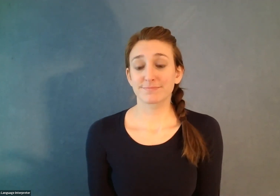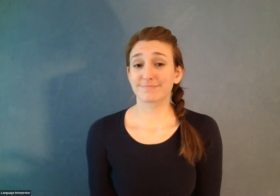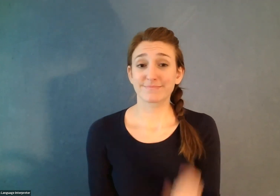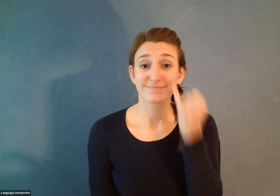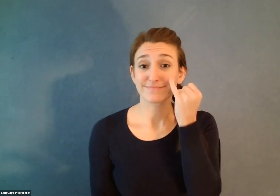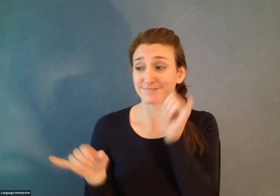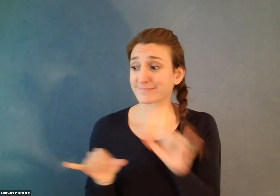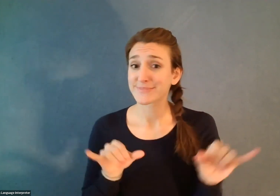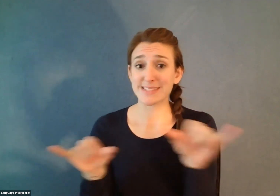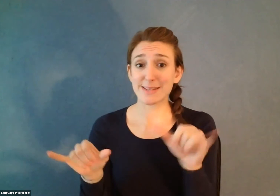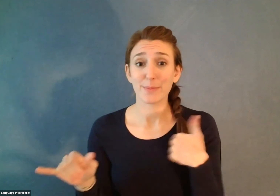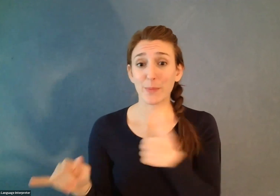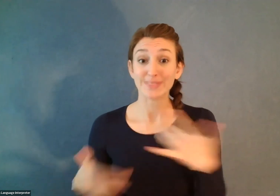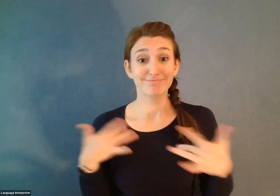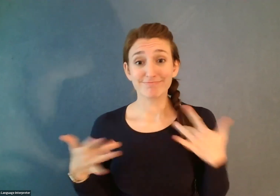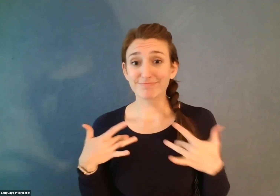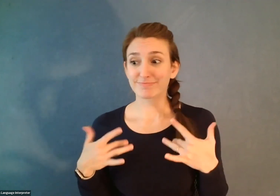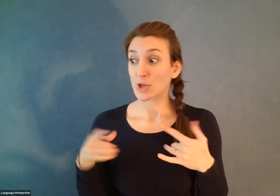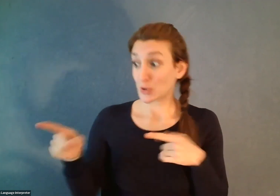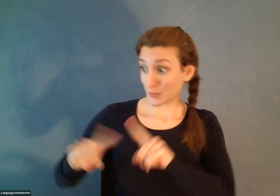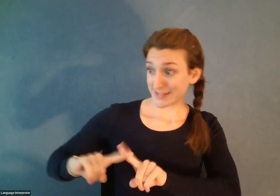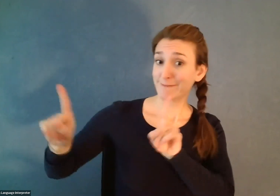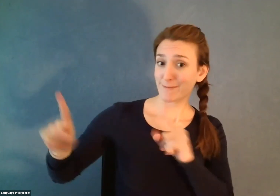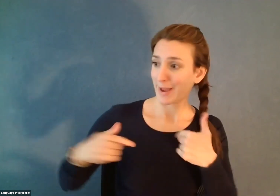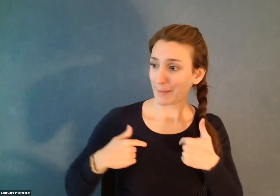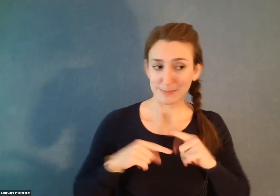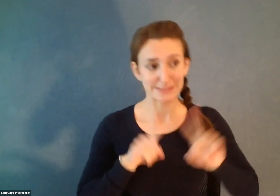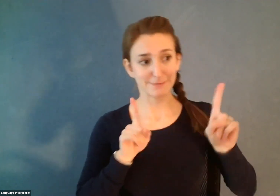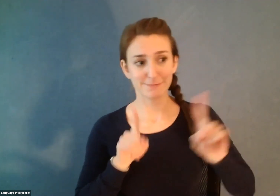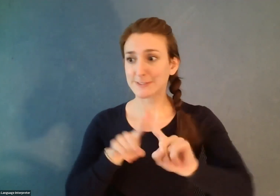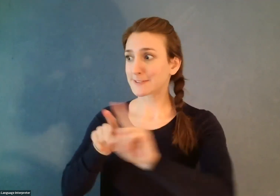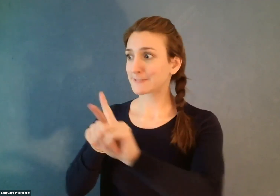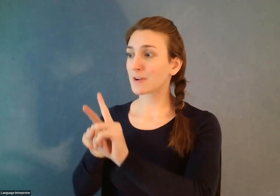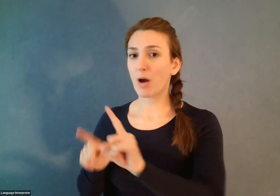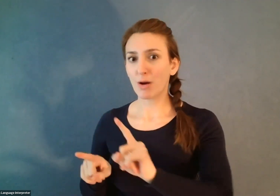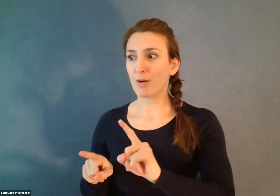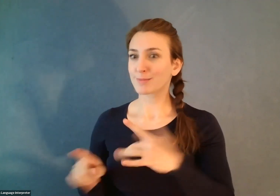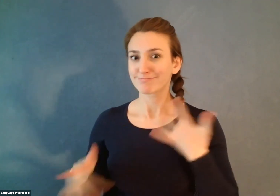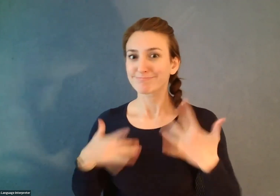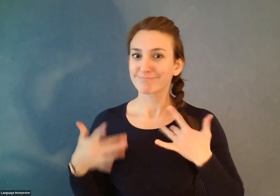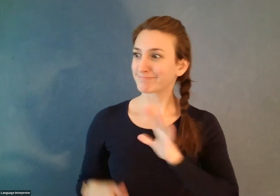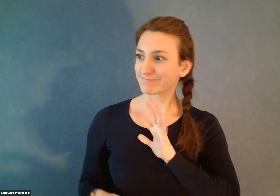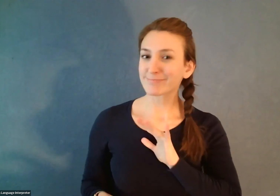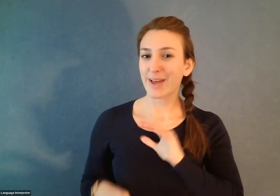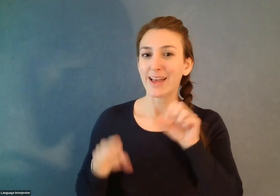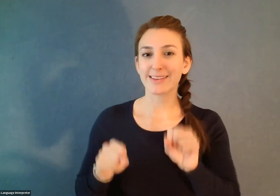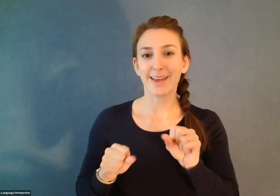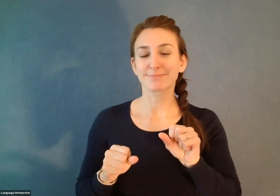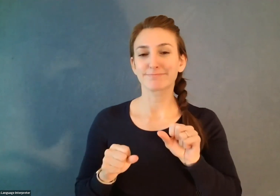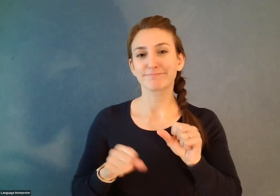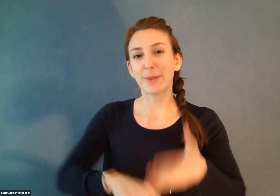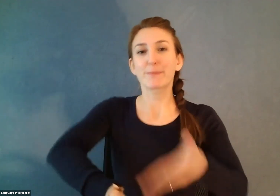about that, about each other's differences, then we can really make this world great. We can, and especially in the legal profession, we can take